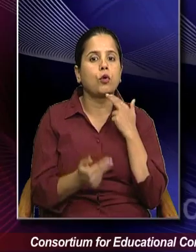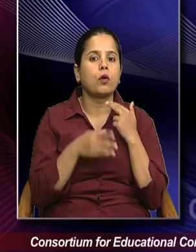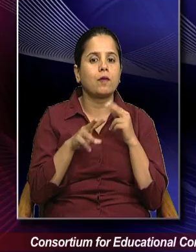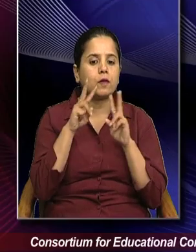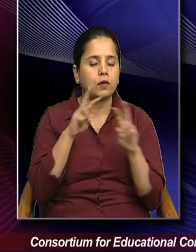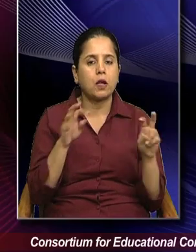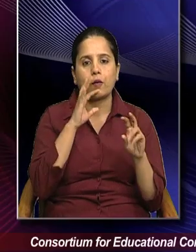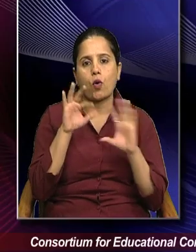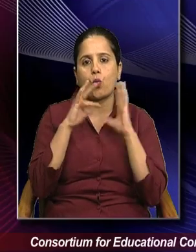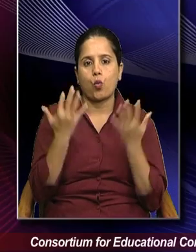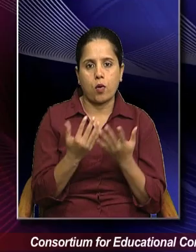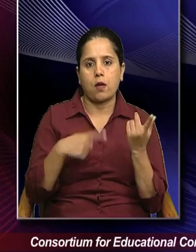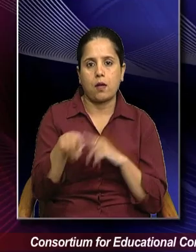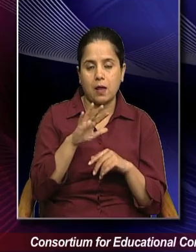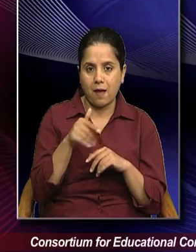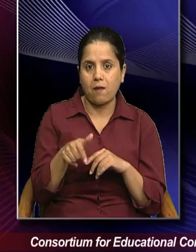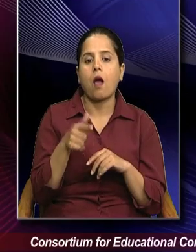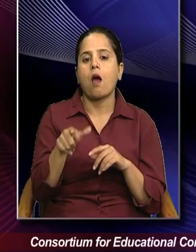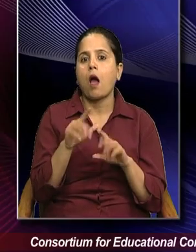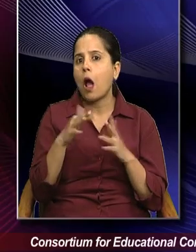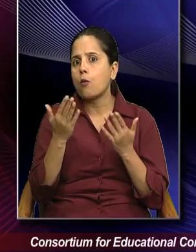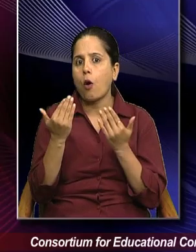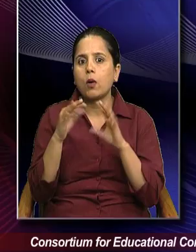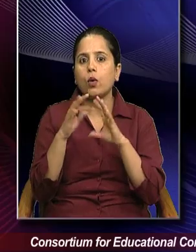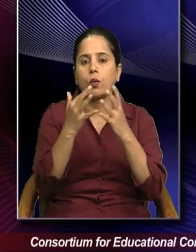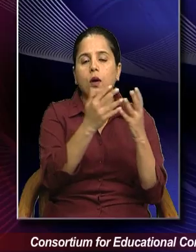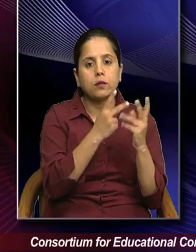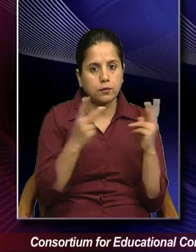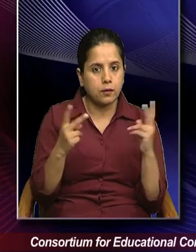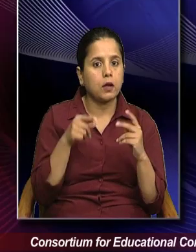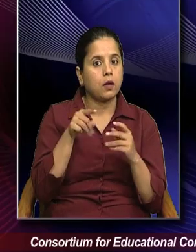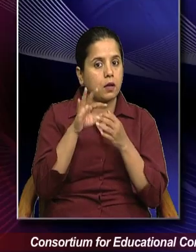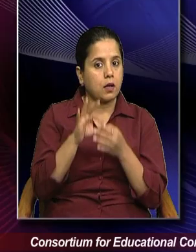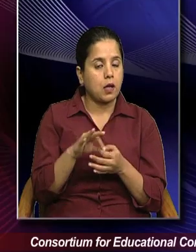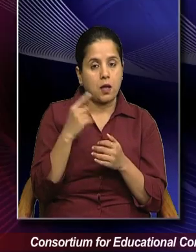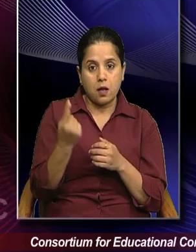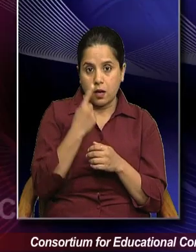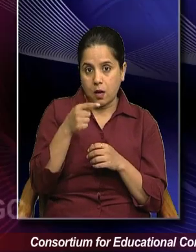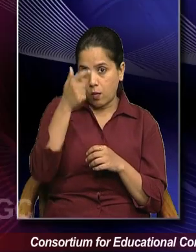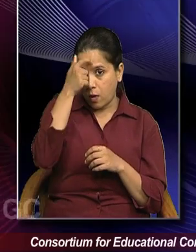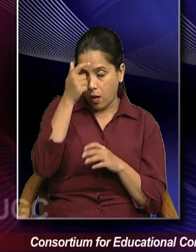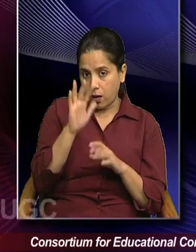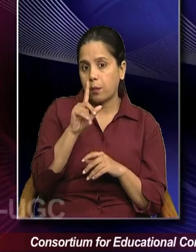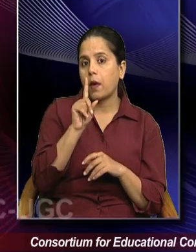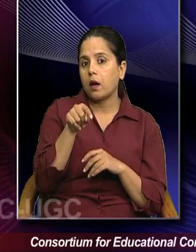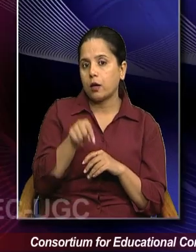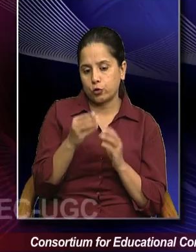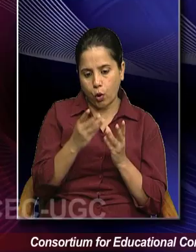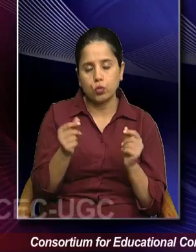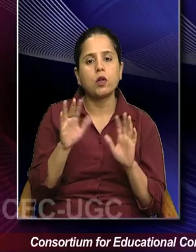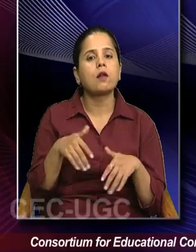question to real world implications. And it's not just a problem, here a